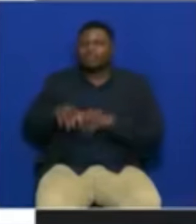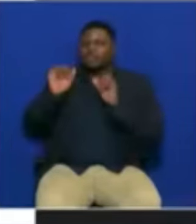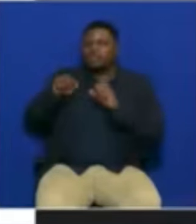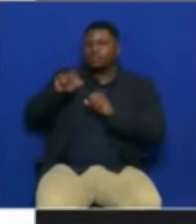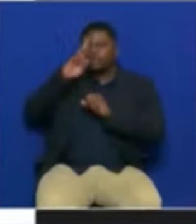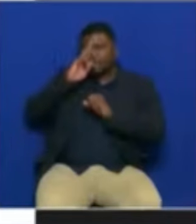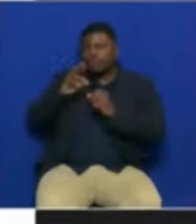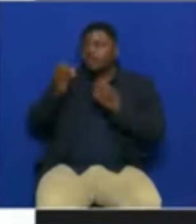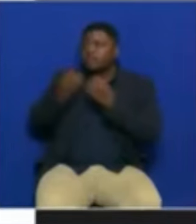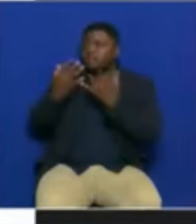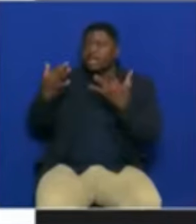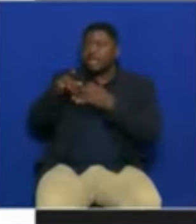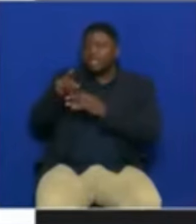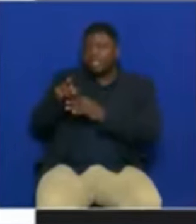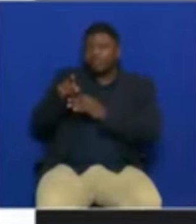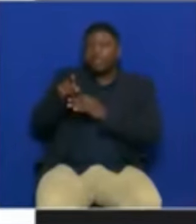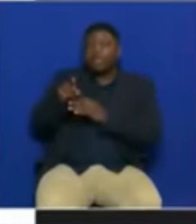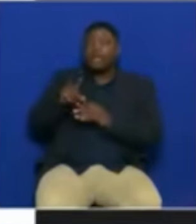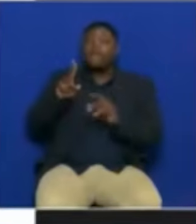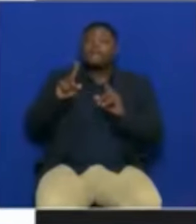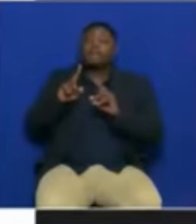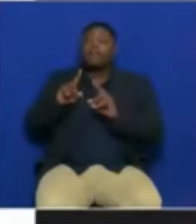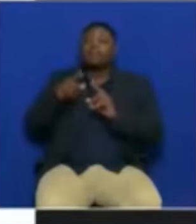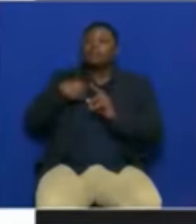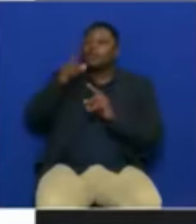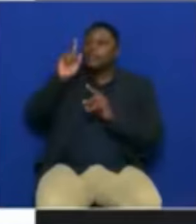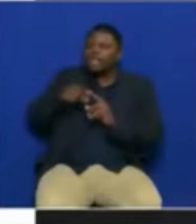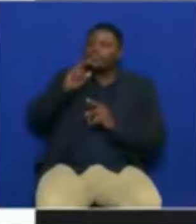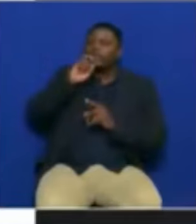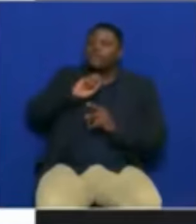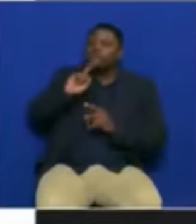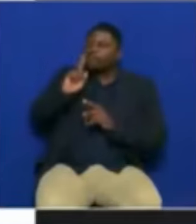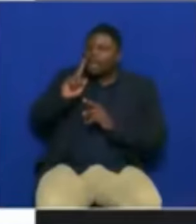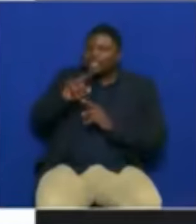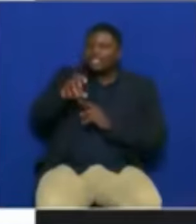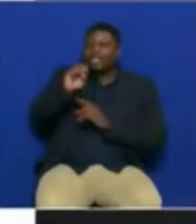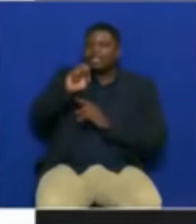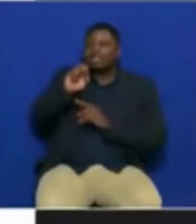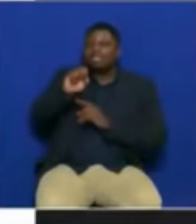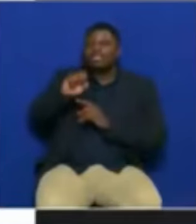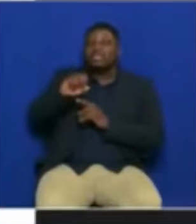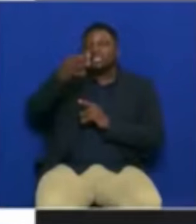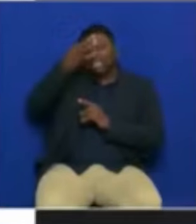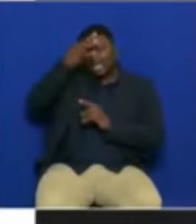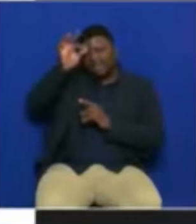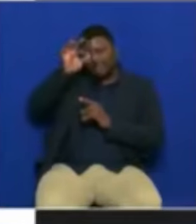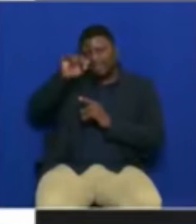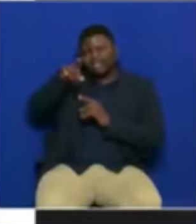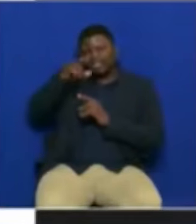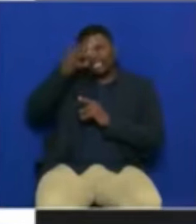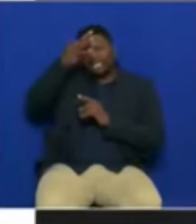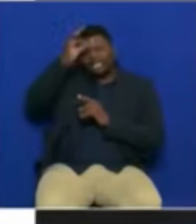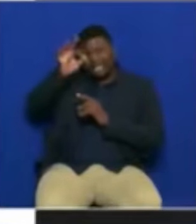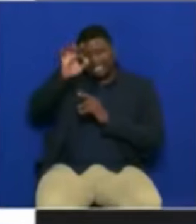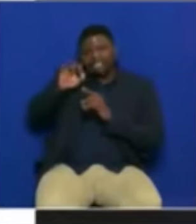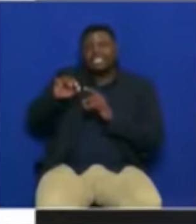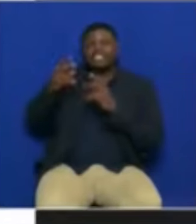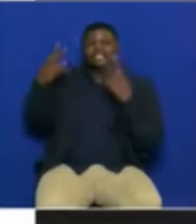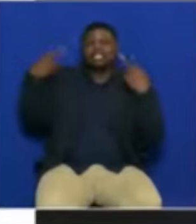must be done through SSA. That there has to be a source of